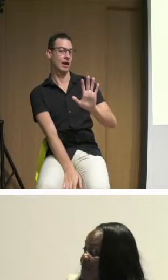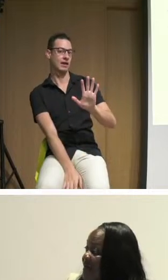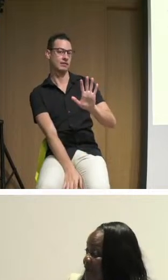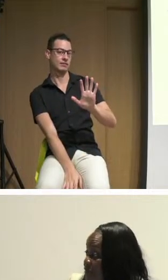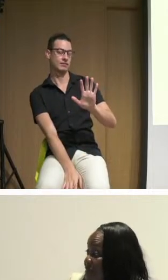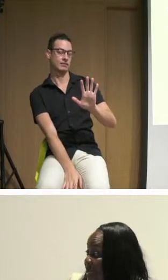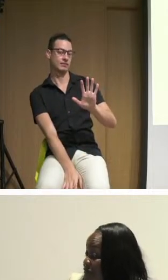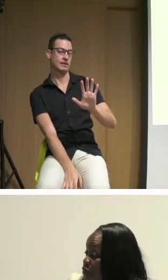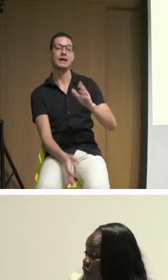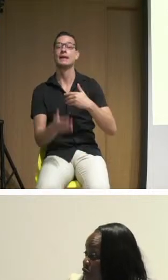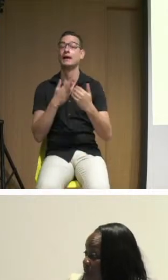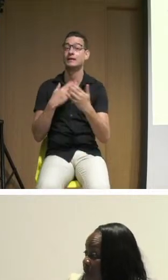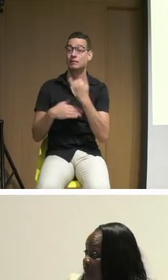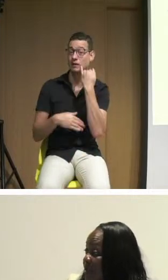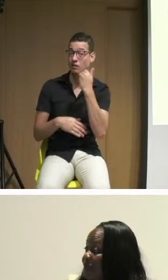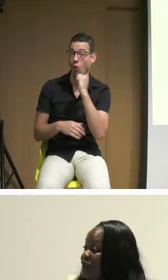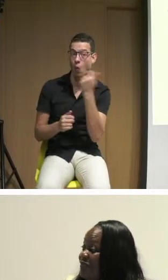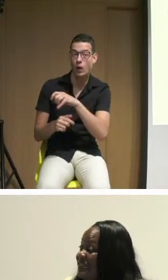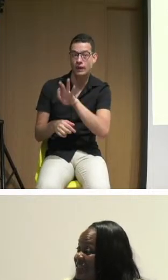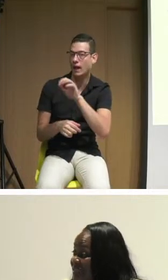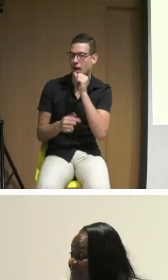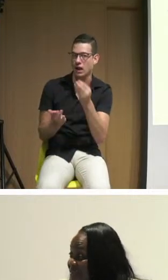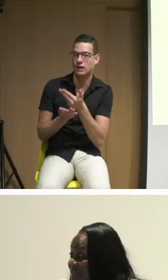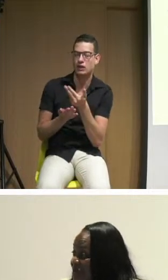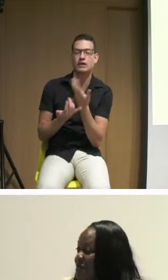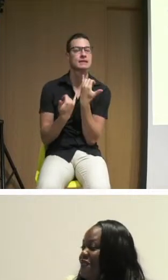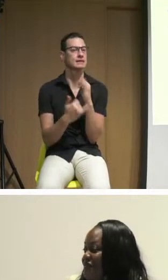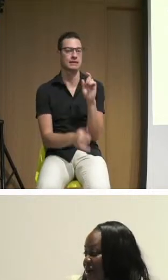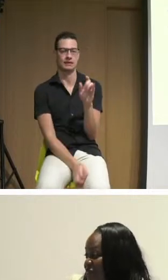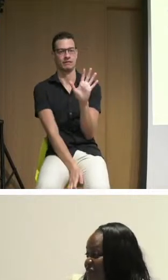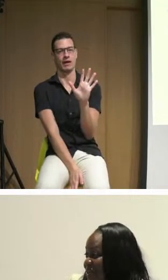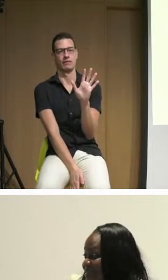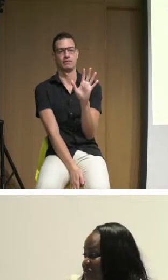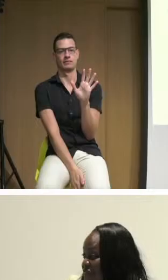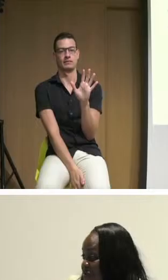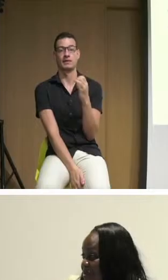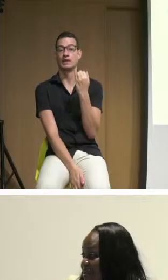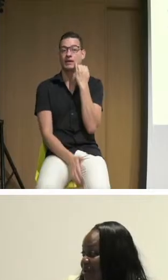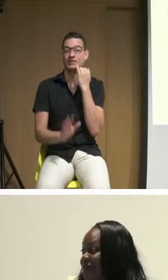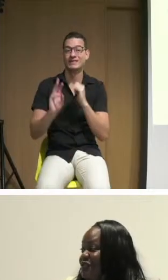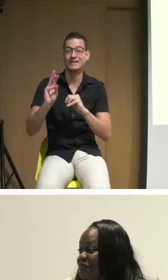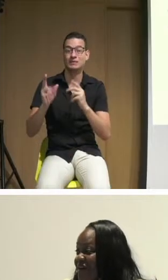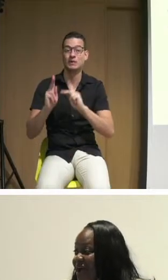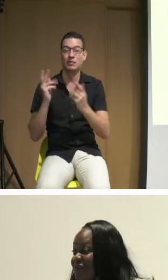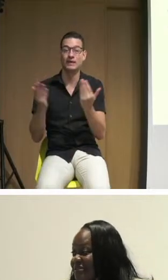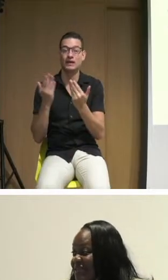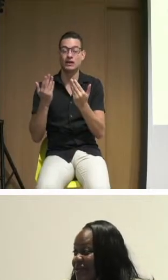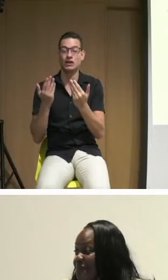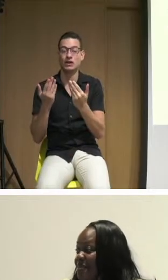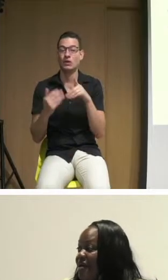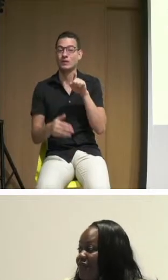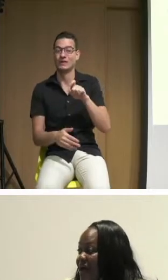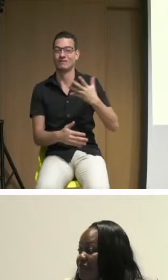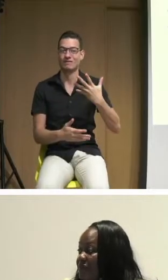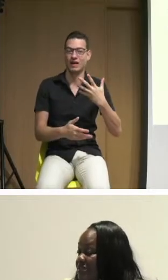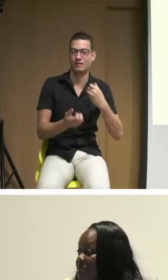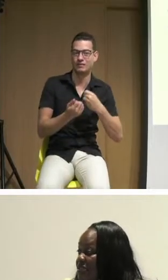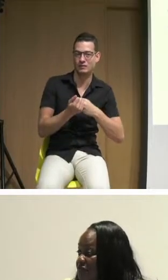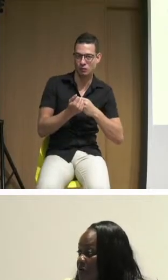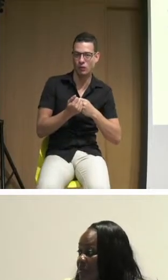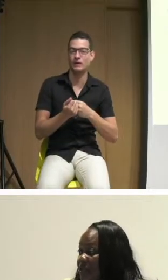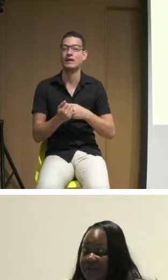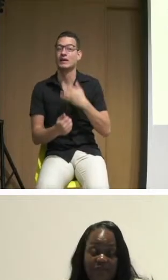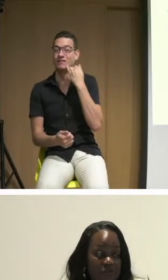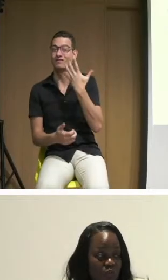here, 5 of us have to affirm it. If there are 6 of us here, 5 of us has to affirm it. If there are 5 of us here, 5 of us